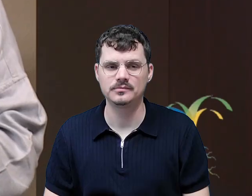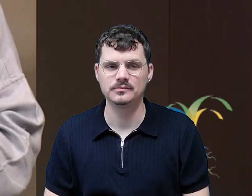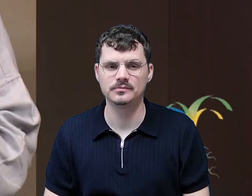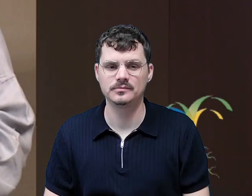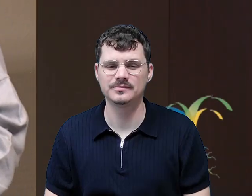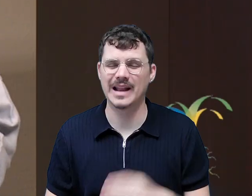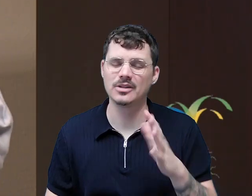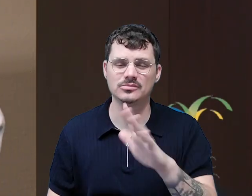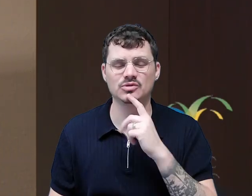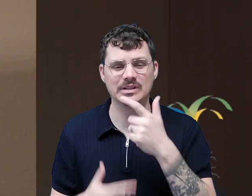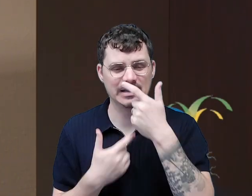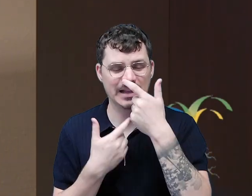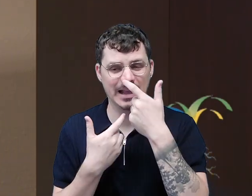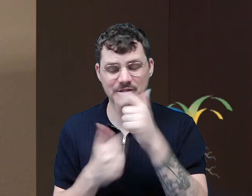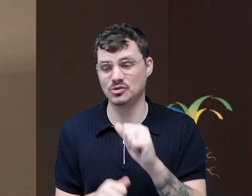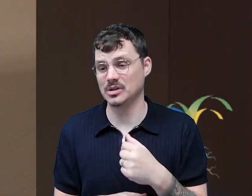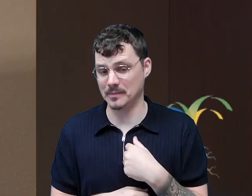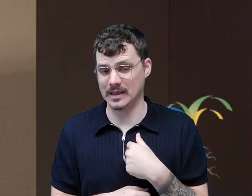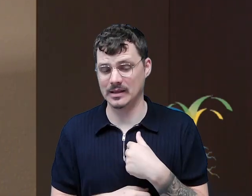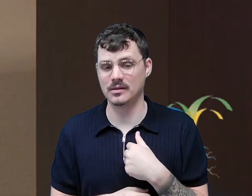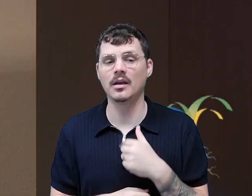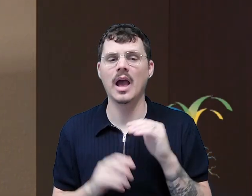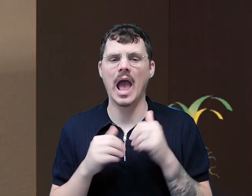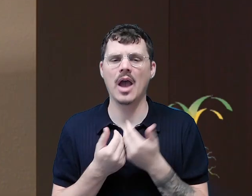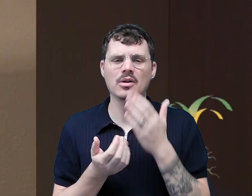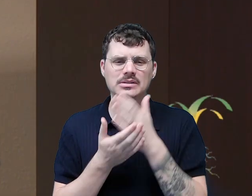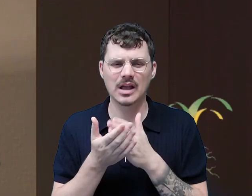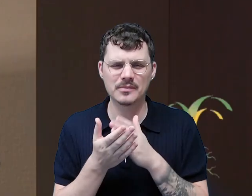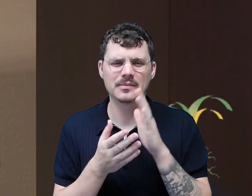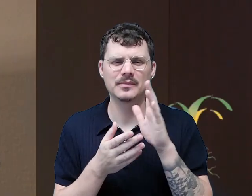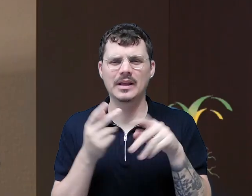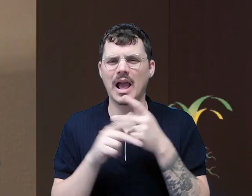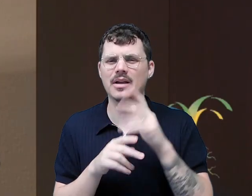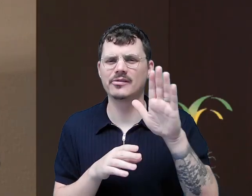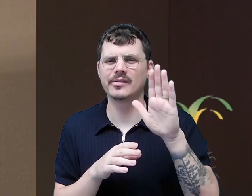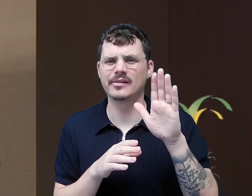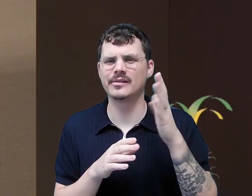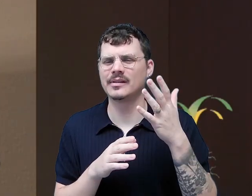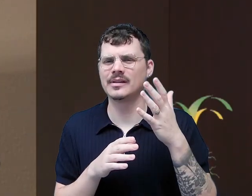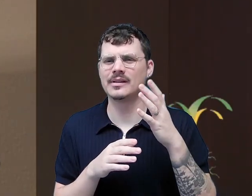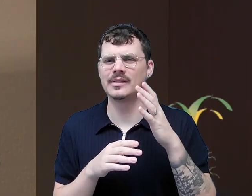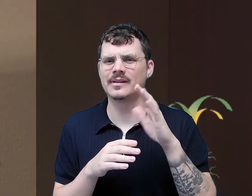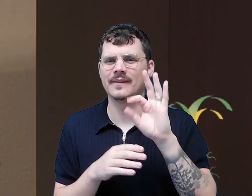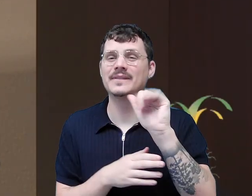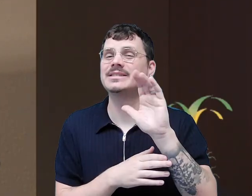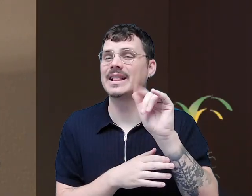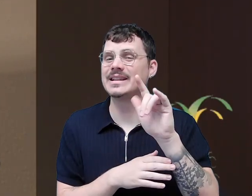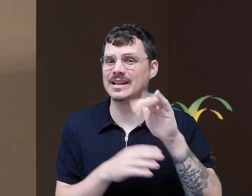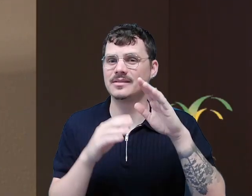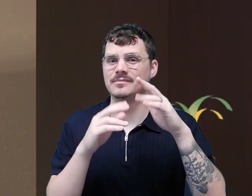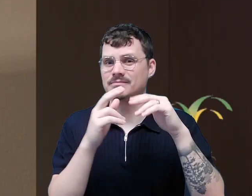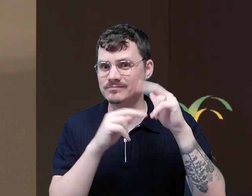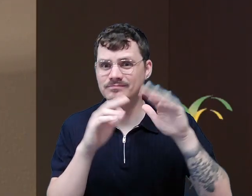And it is interesting to me how some types of